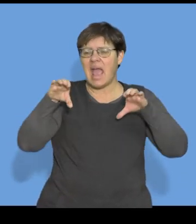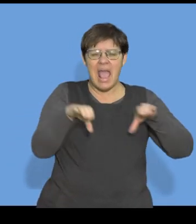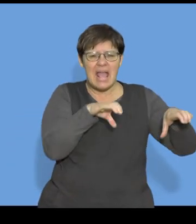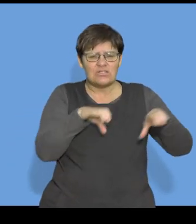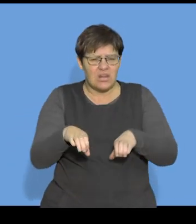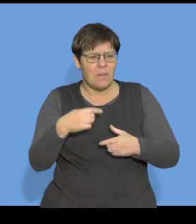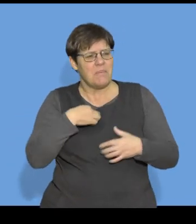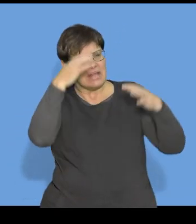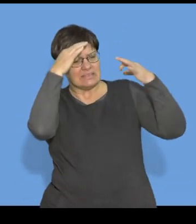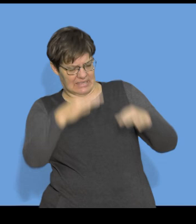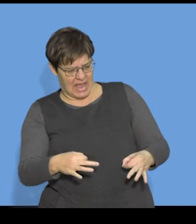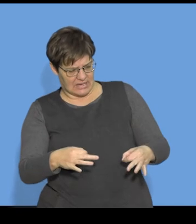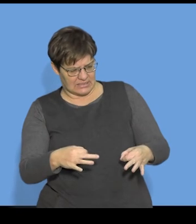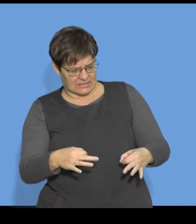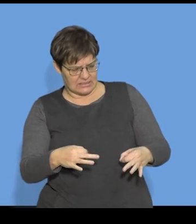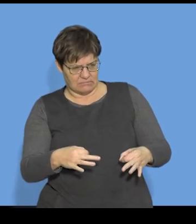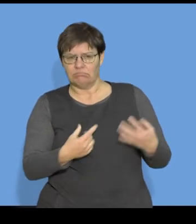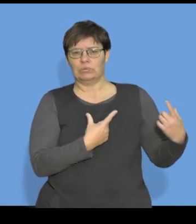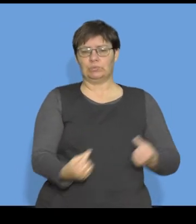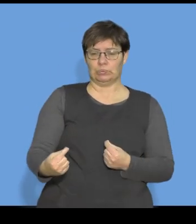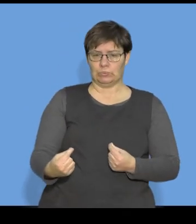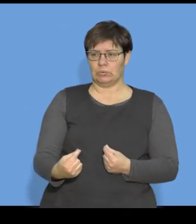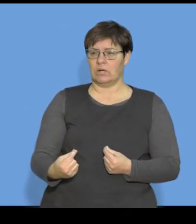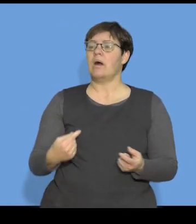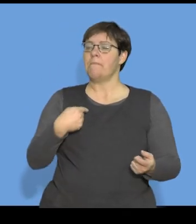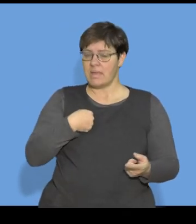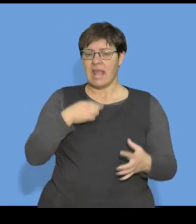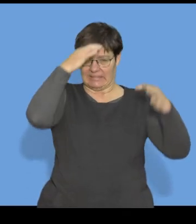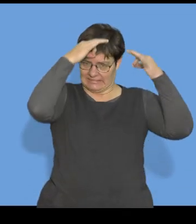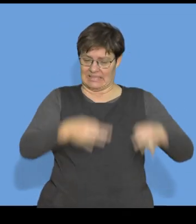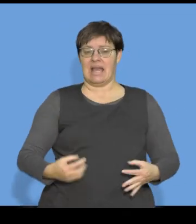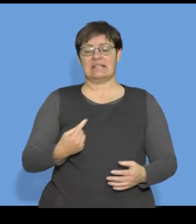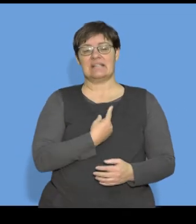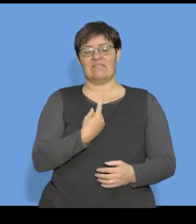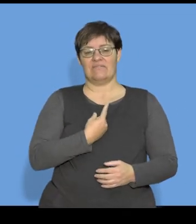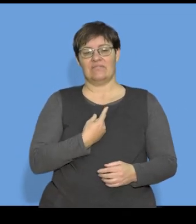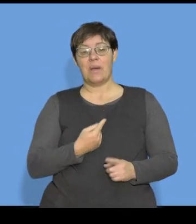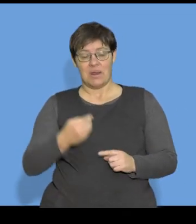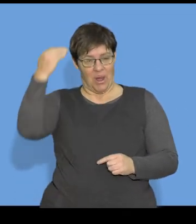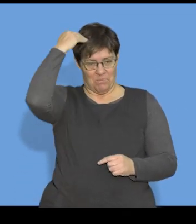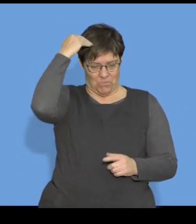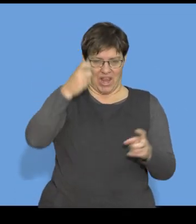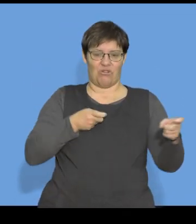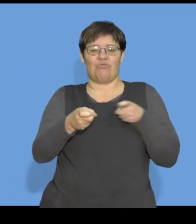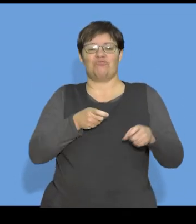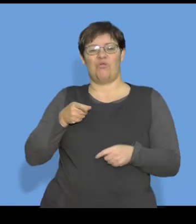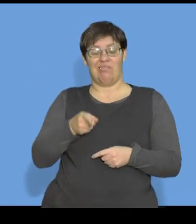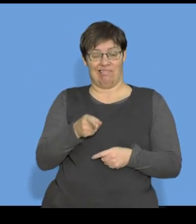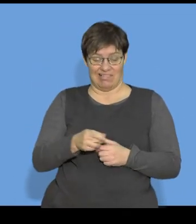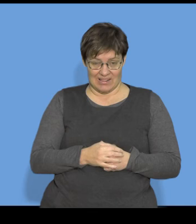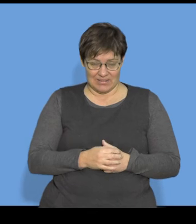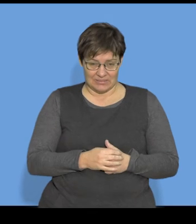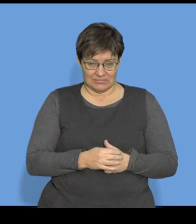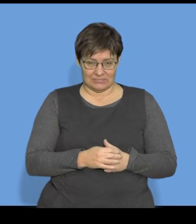actions that you decide to do. This is where now you take a decision. This is the control by